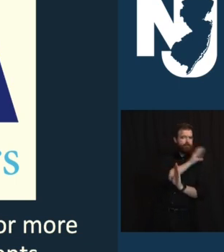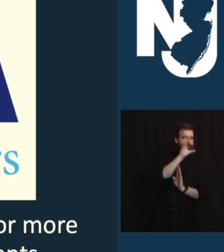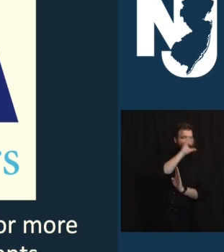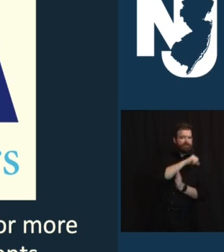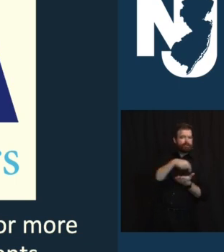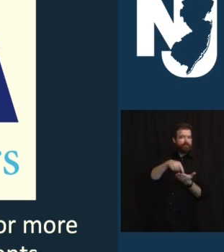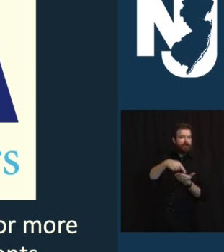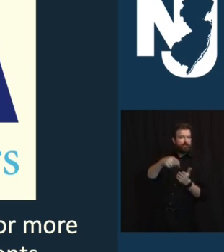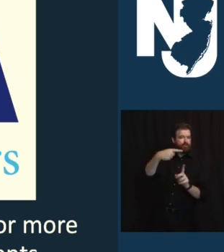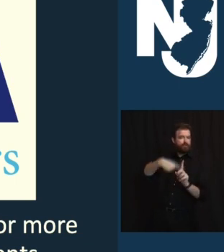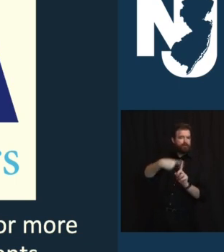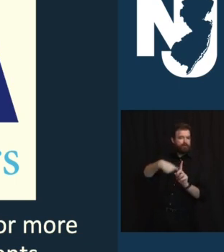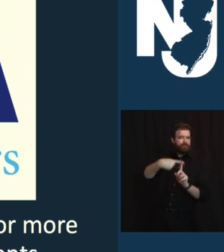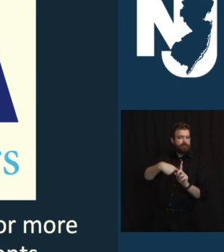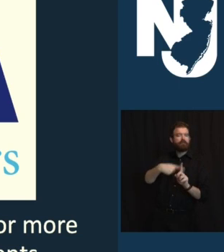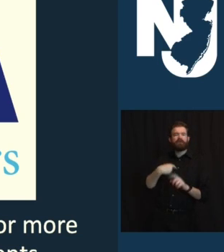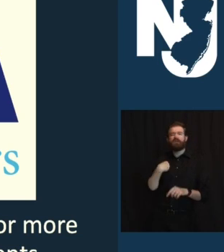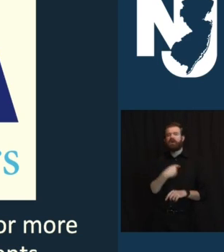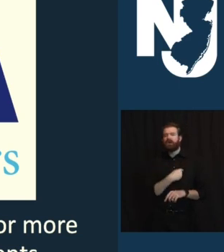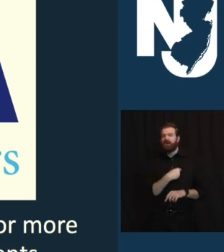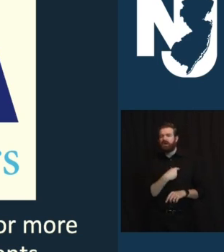apply, visit